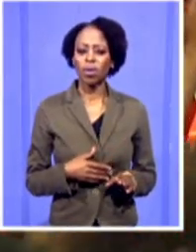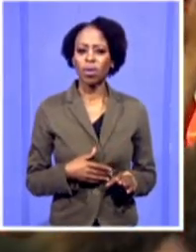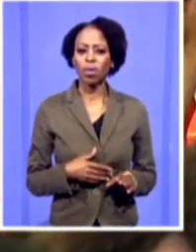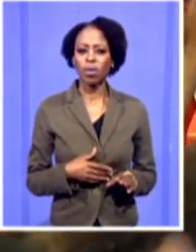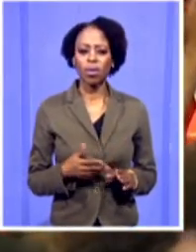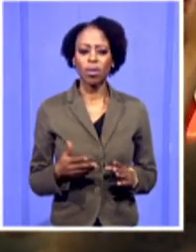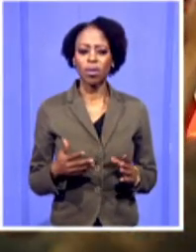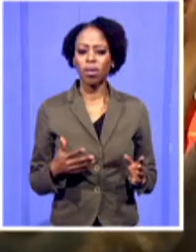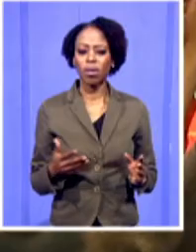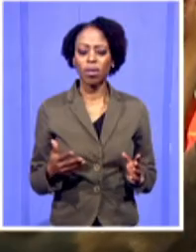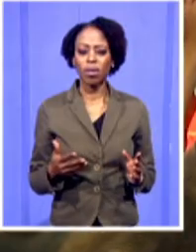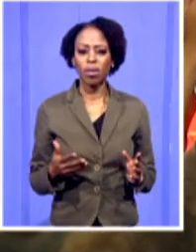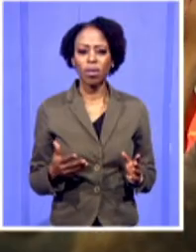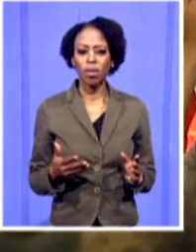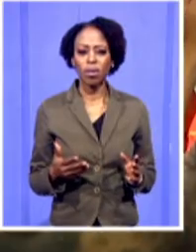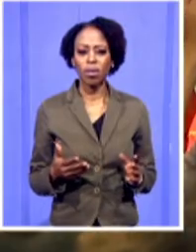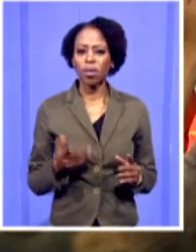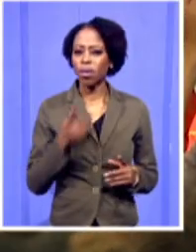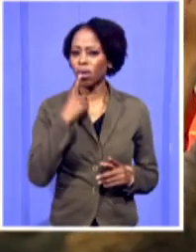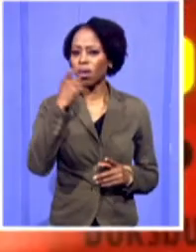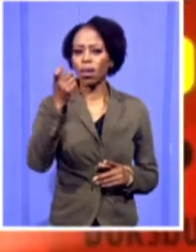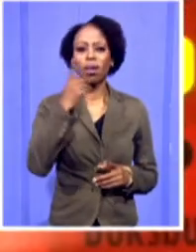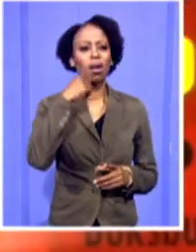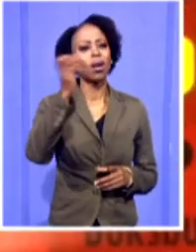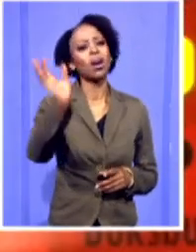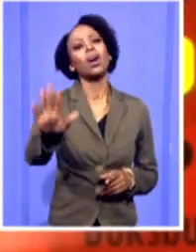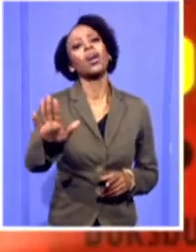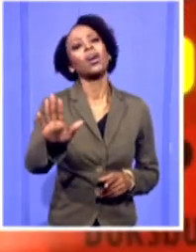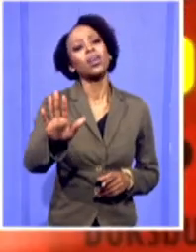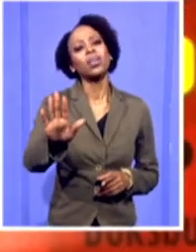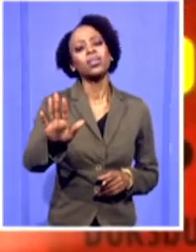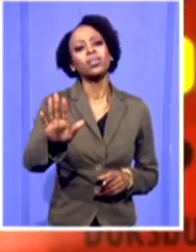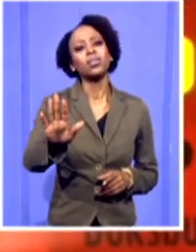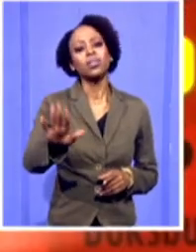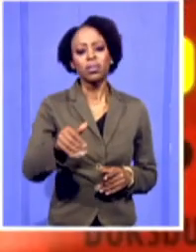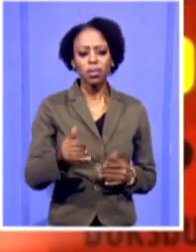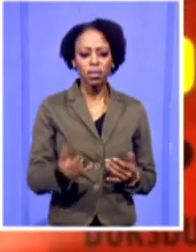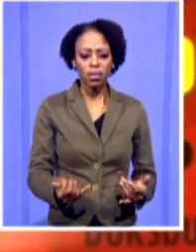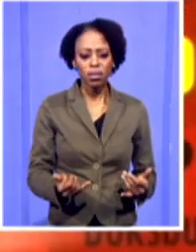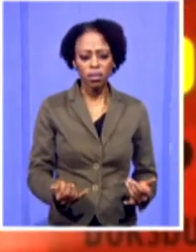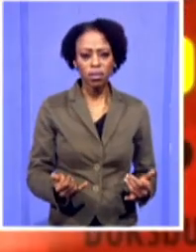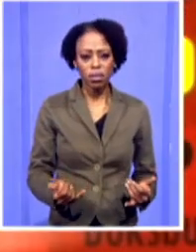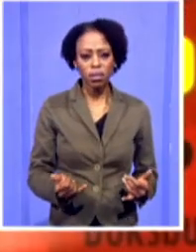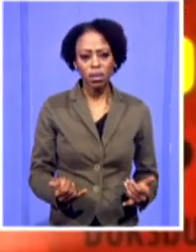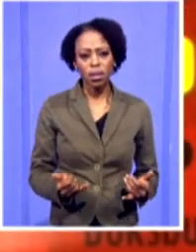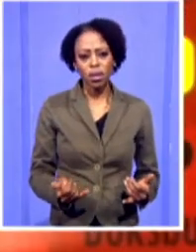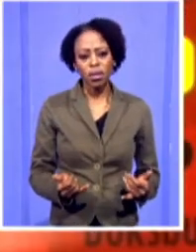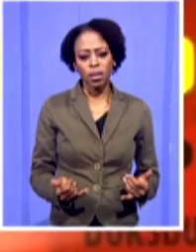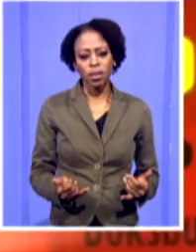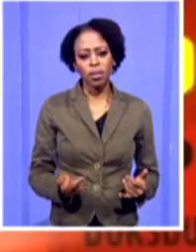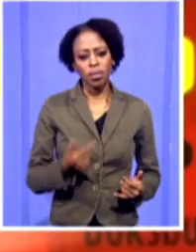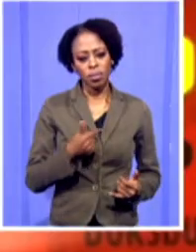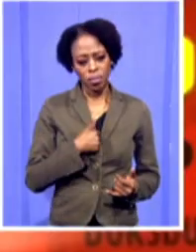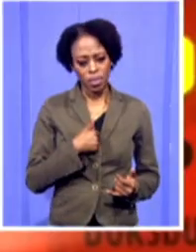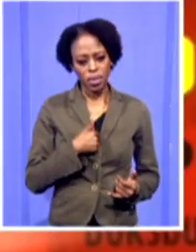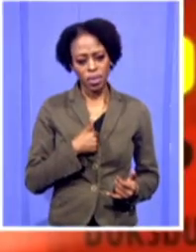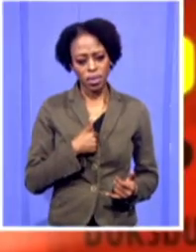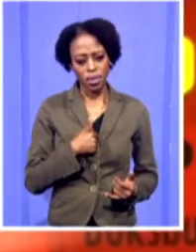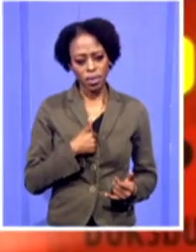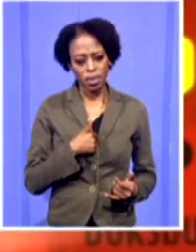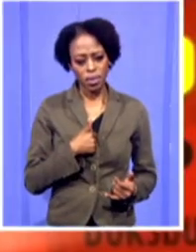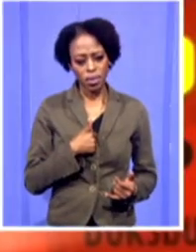Wait. Don't howl. Now, I'm going to rescind my